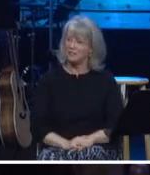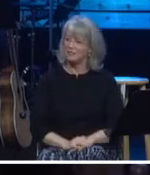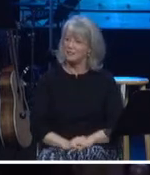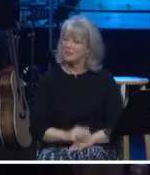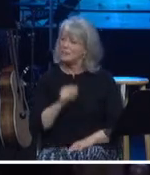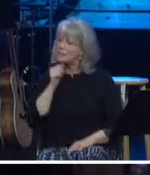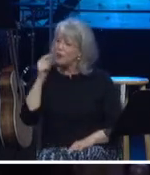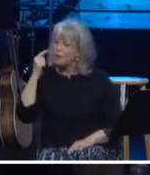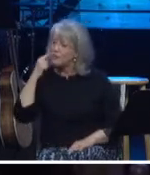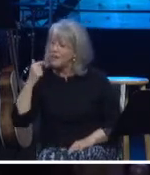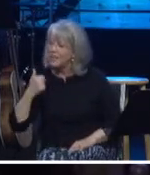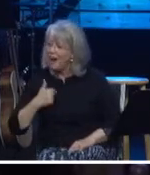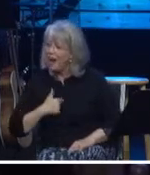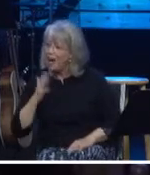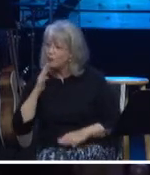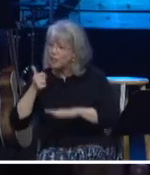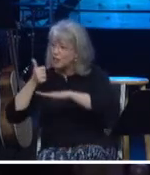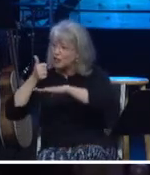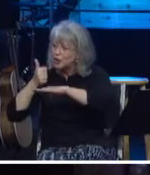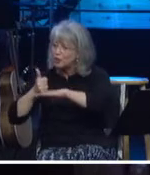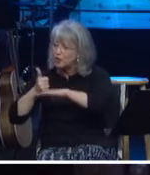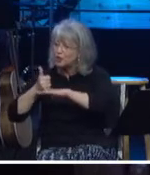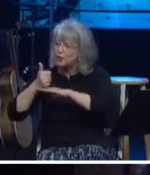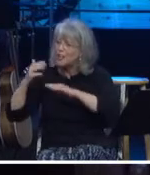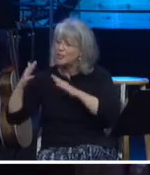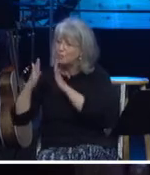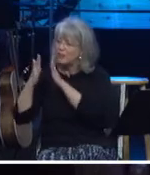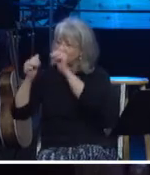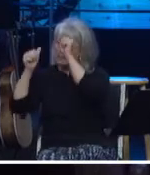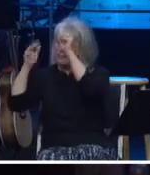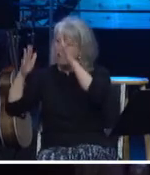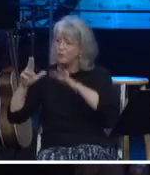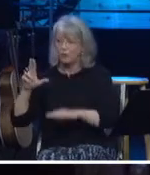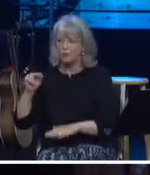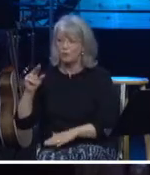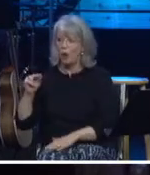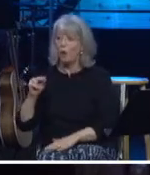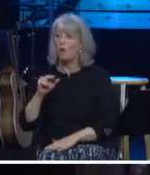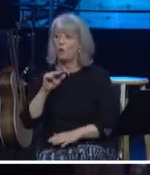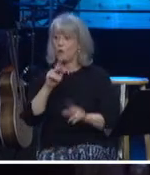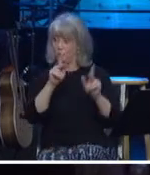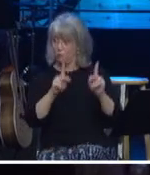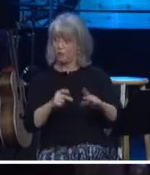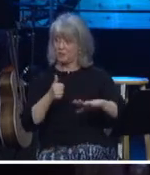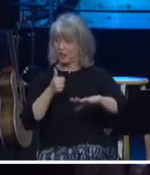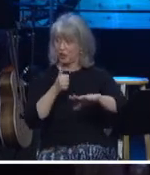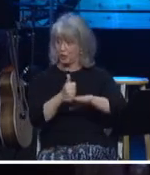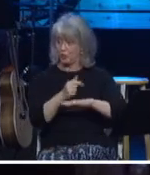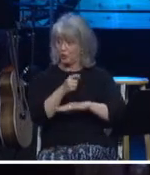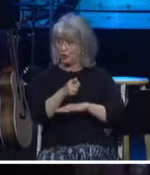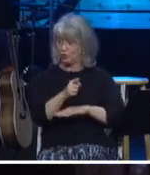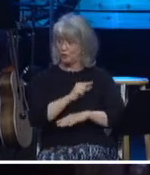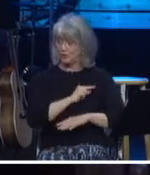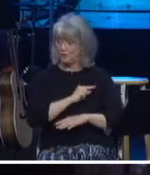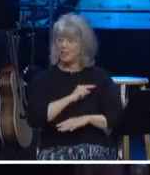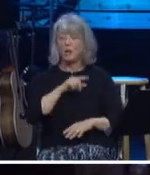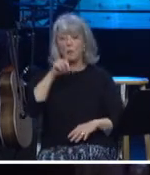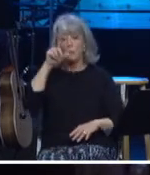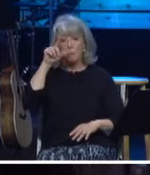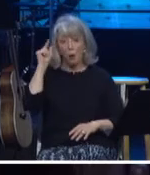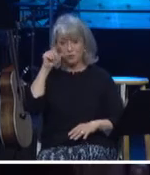Do not think that I will accuse you before the Father. The one who accuses you is Moses, in